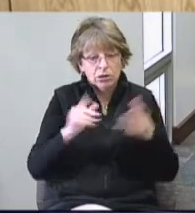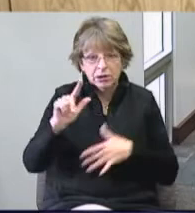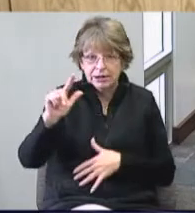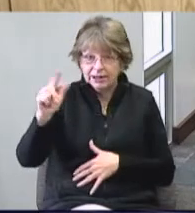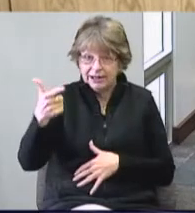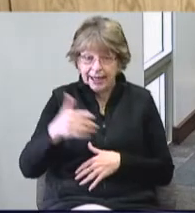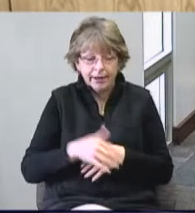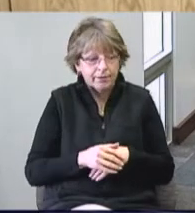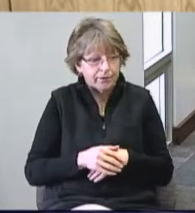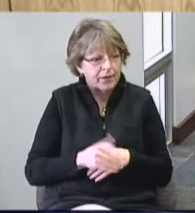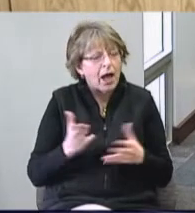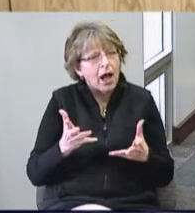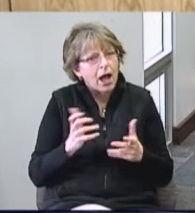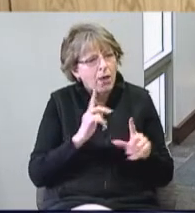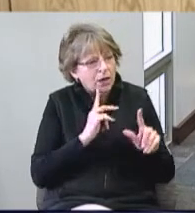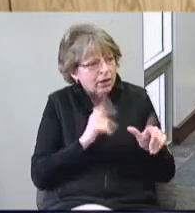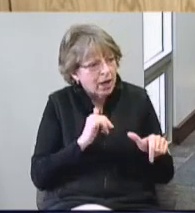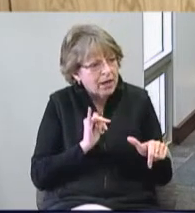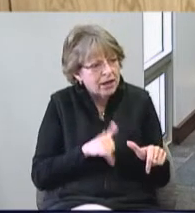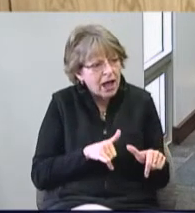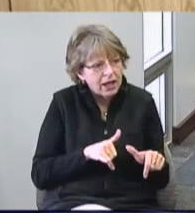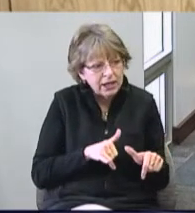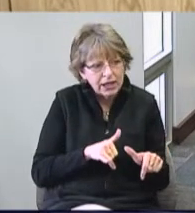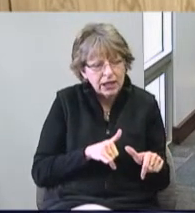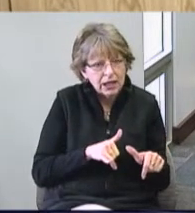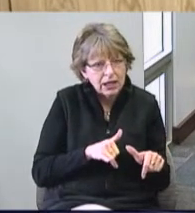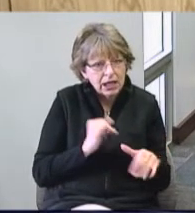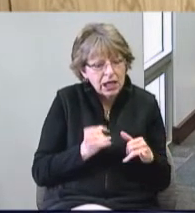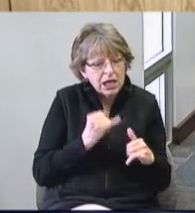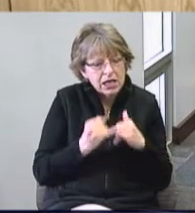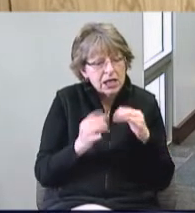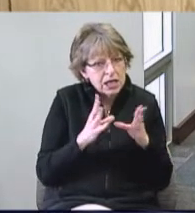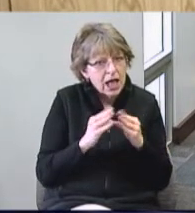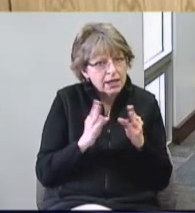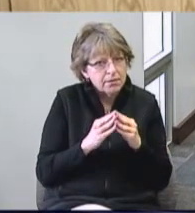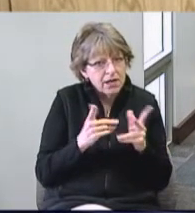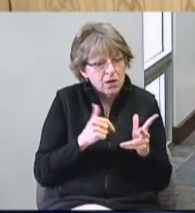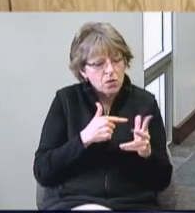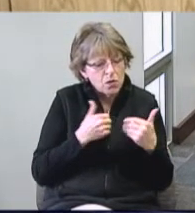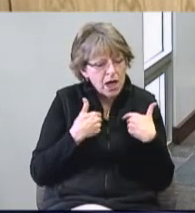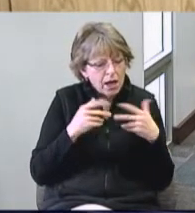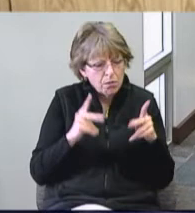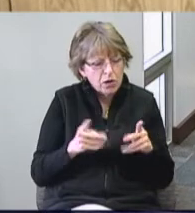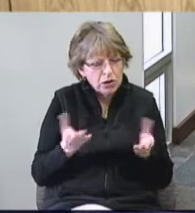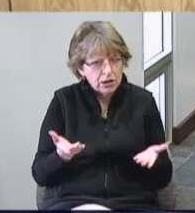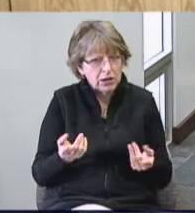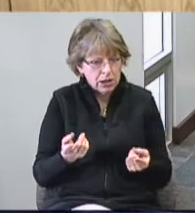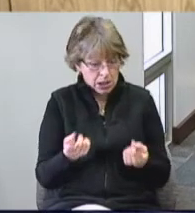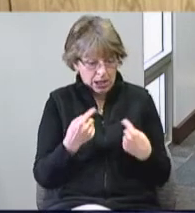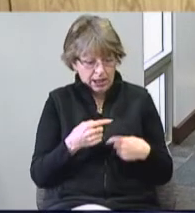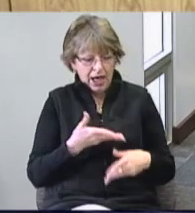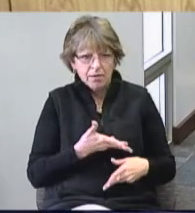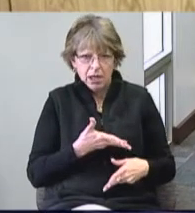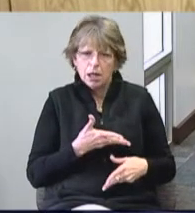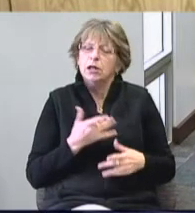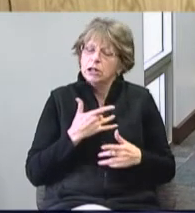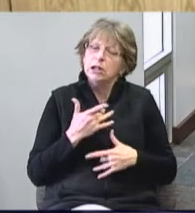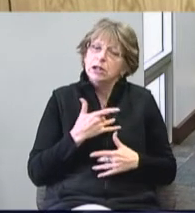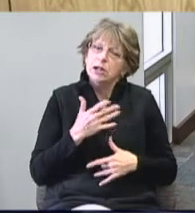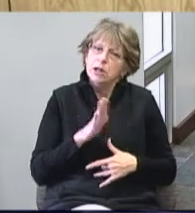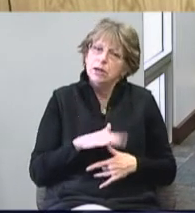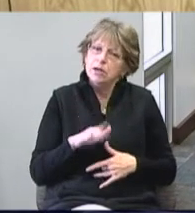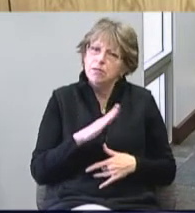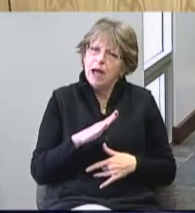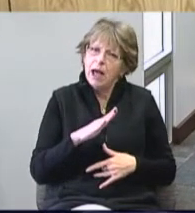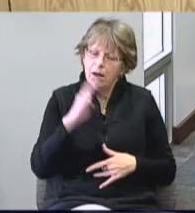like to make a quick comment that in the last meeting, there was a member of the committee that talked about some concerns about